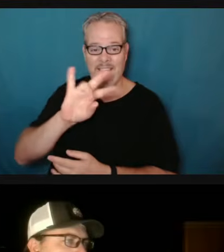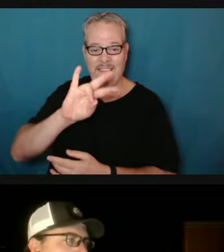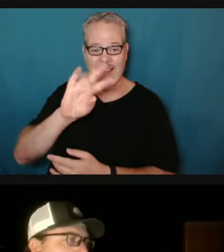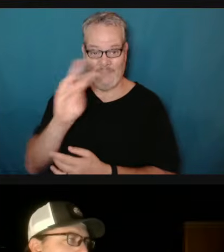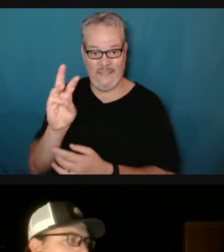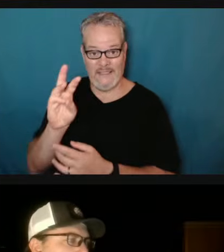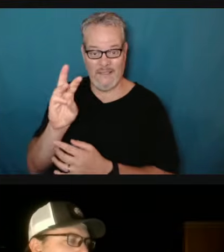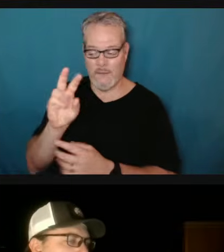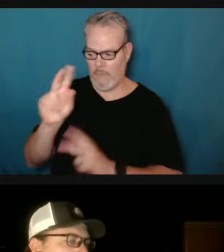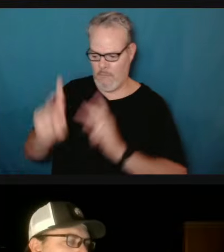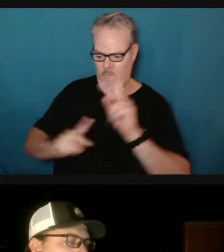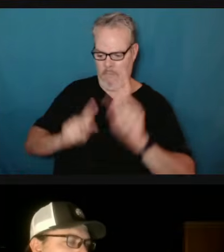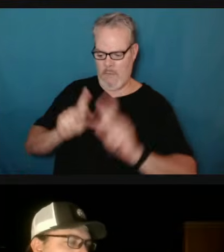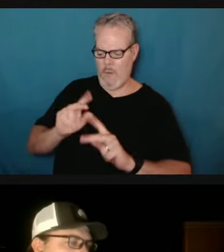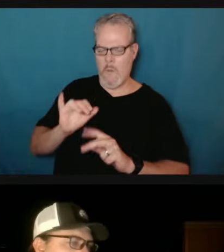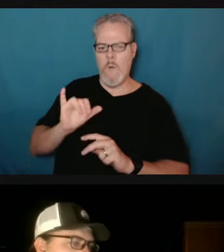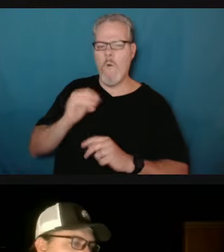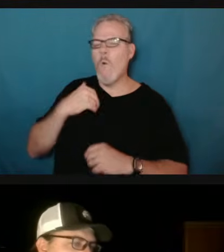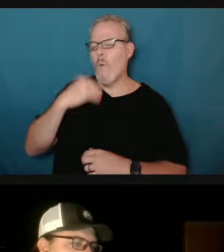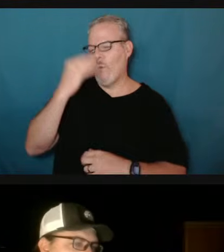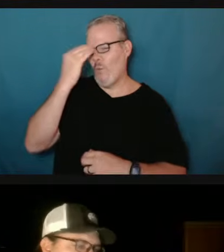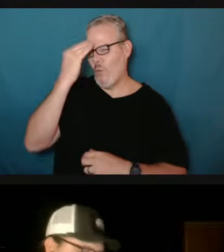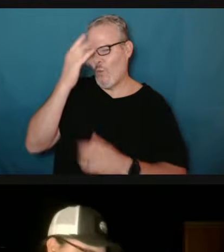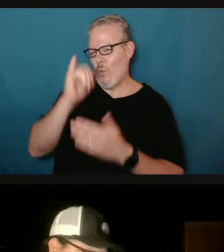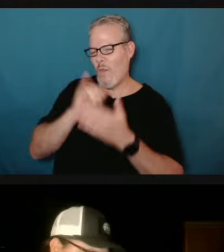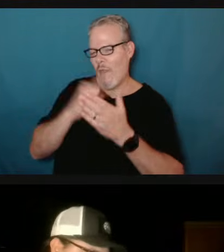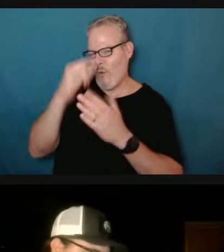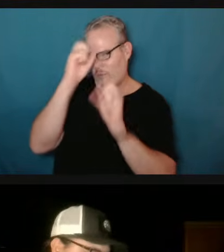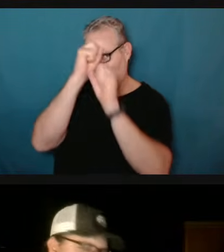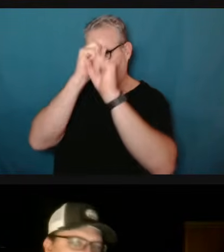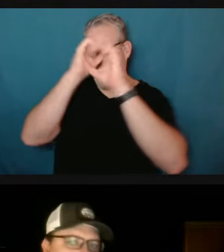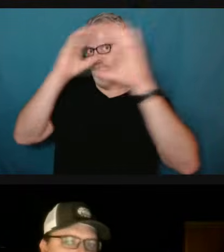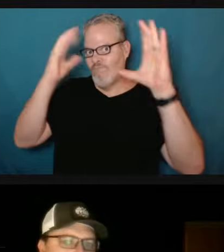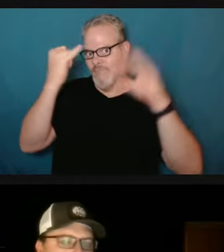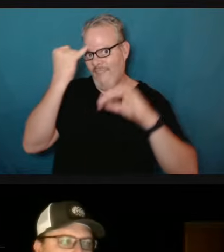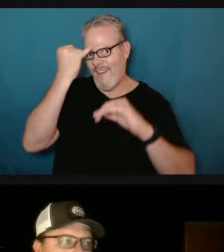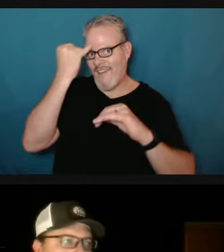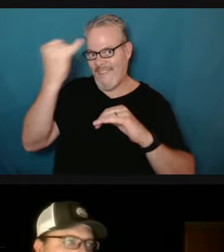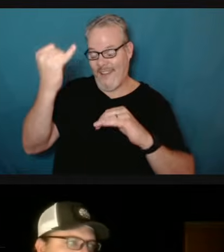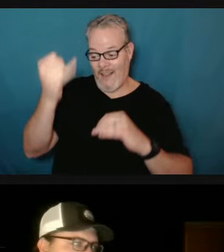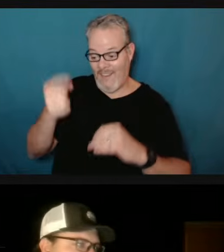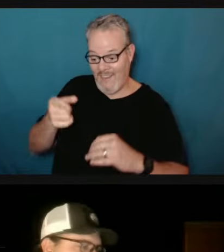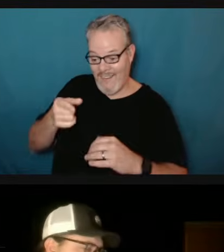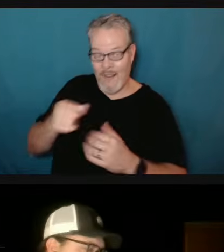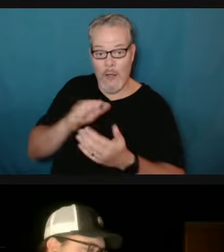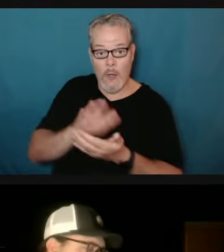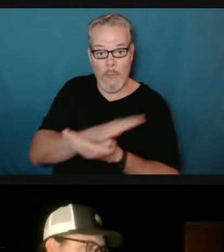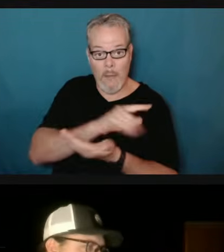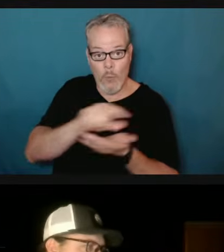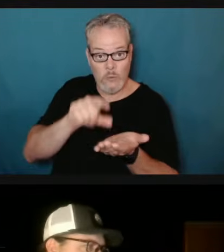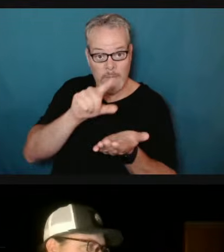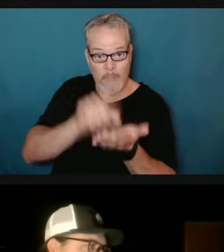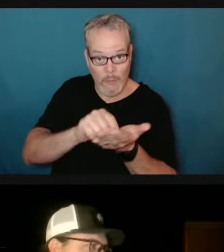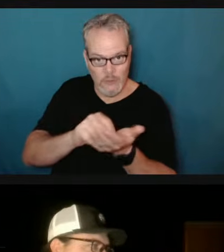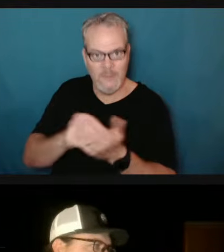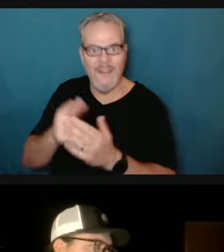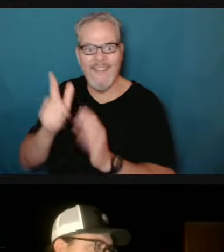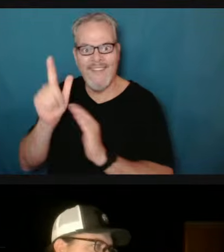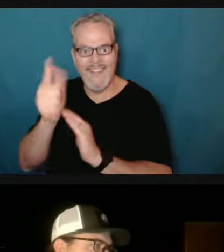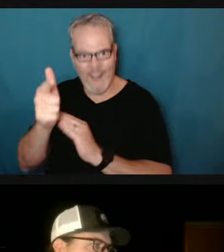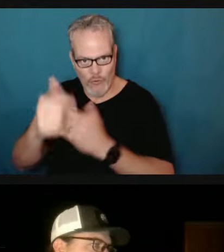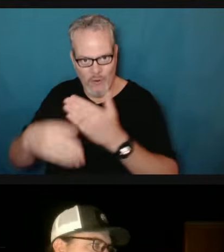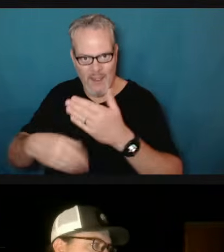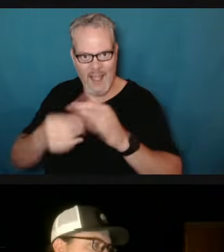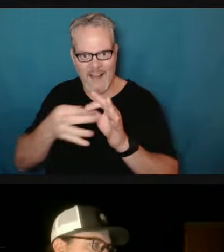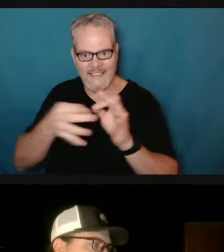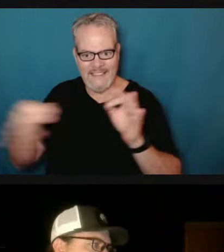was the idea. And by the time the paper was actually published, he was able to add this additional sentence. A